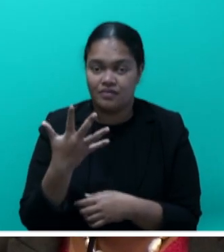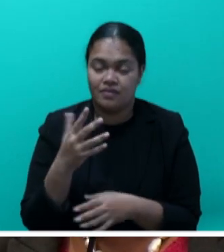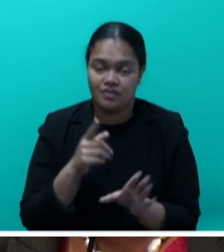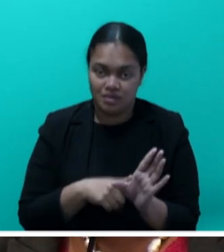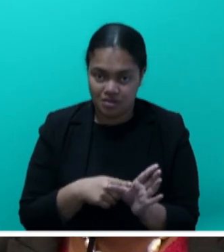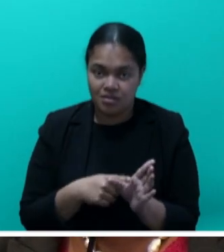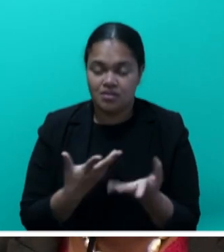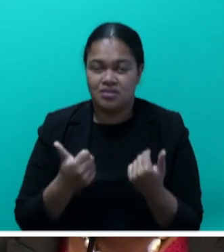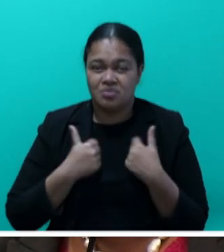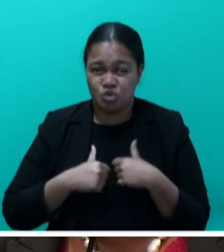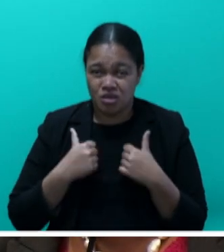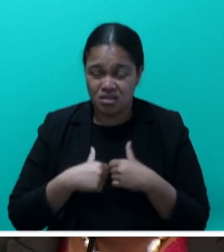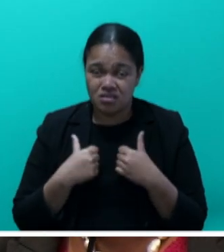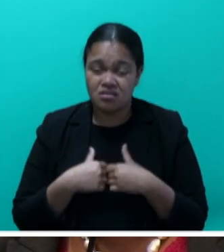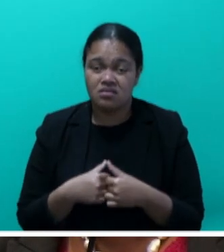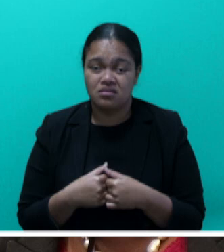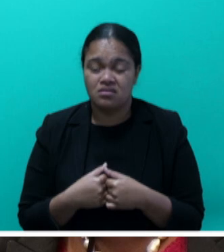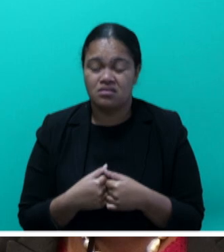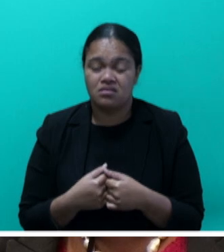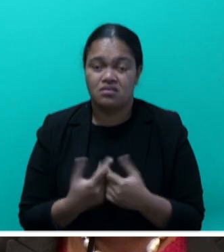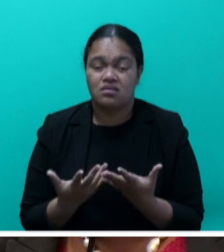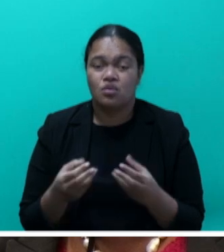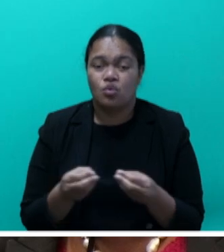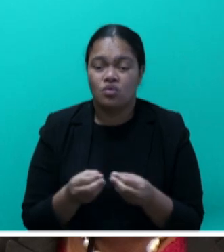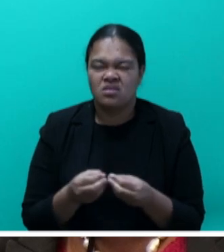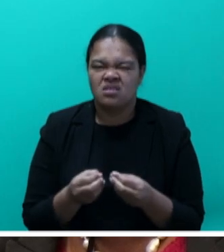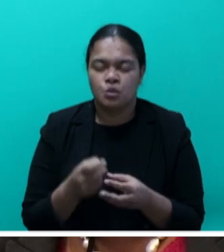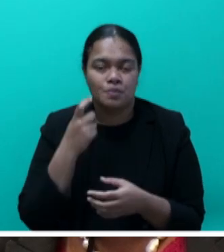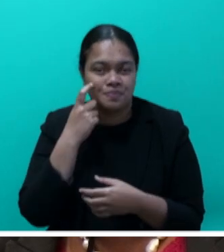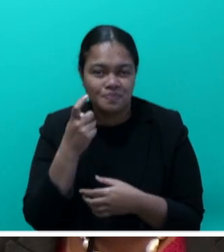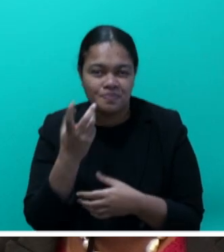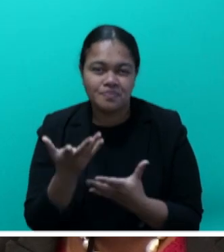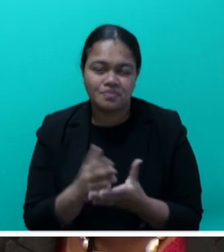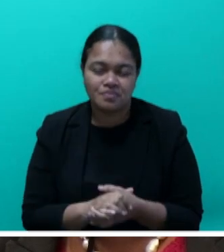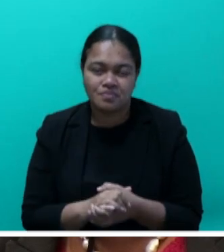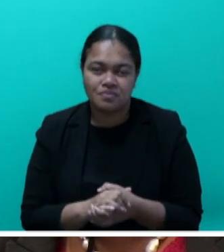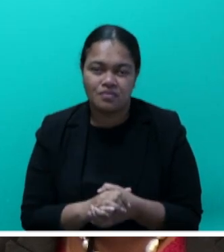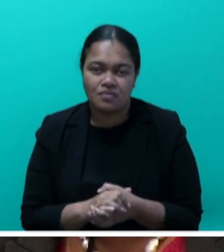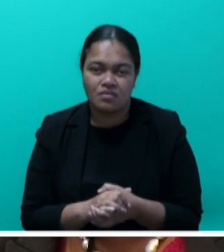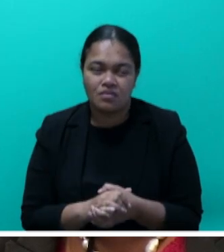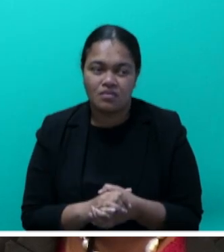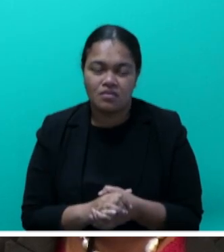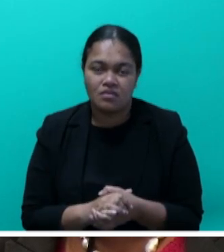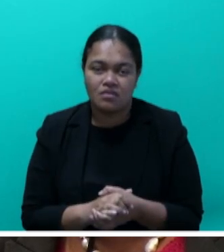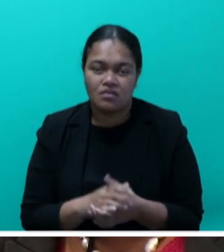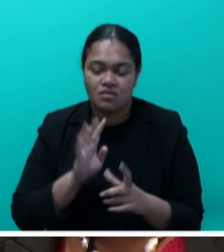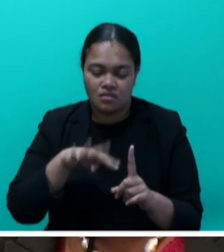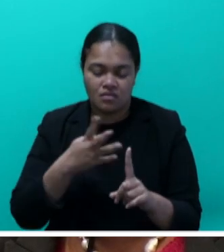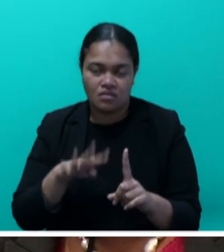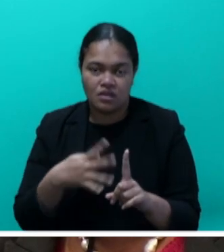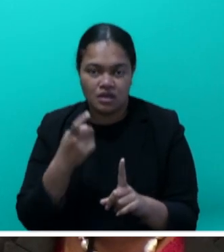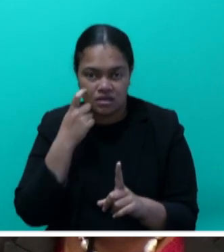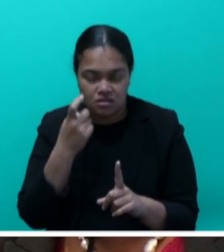have practical, recovery-oriented treatment frameworks in place that lead a person through clinical treatment into